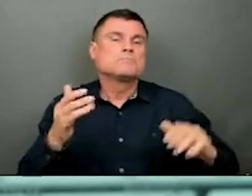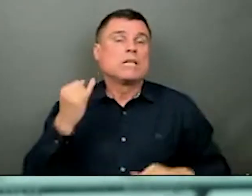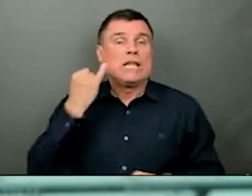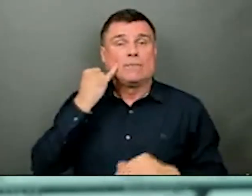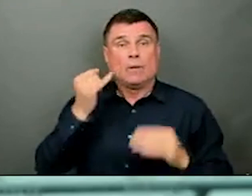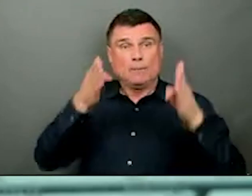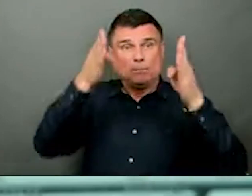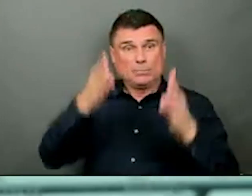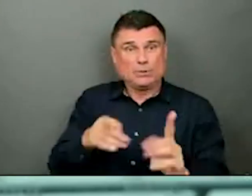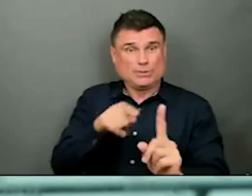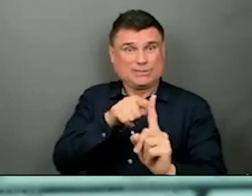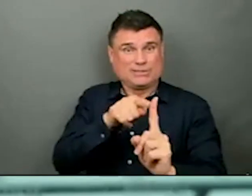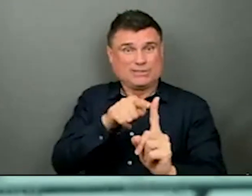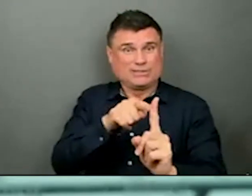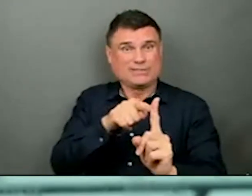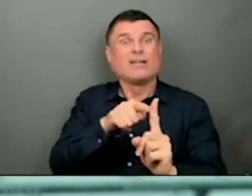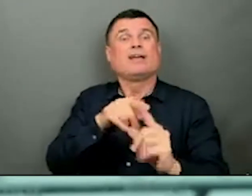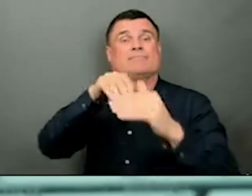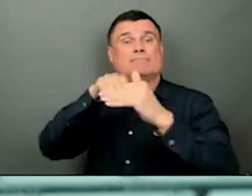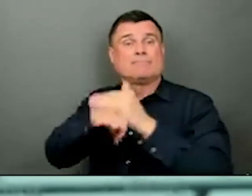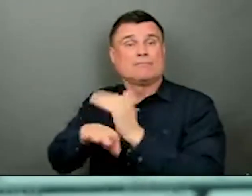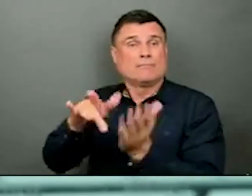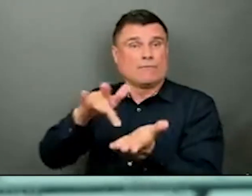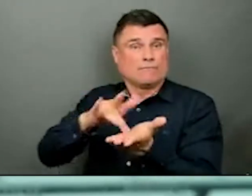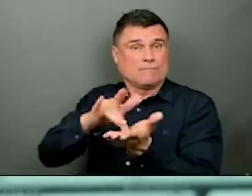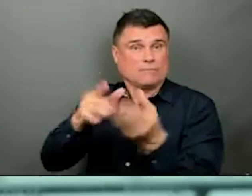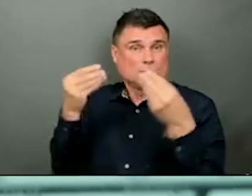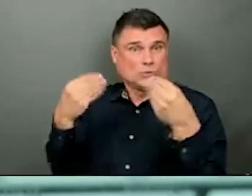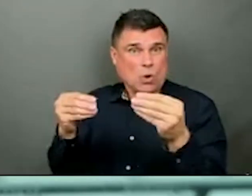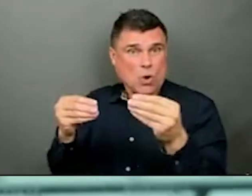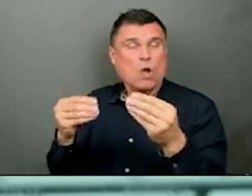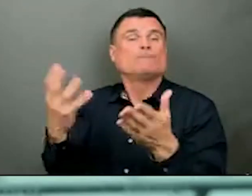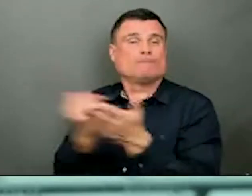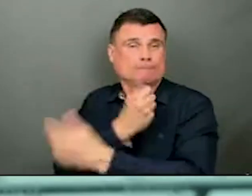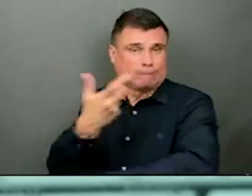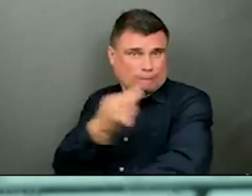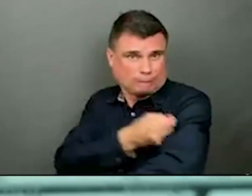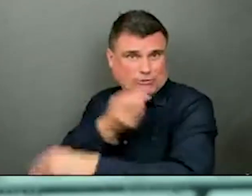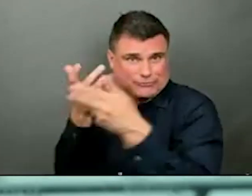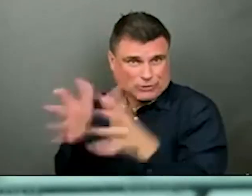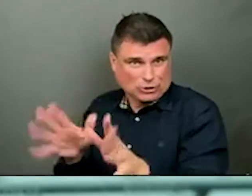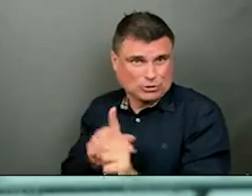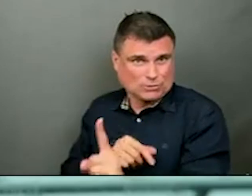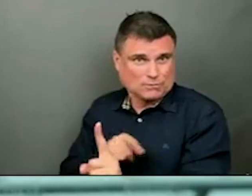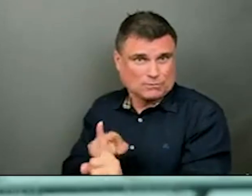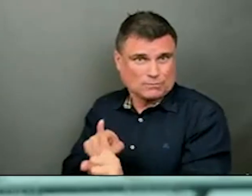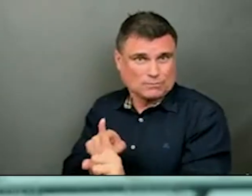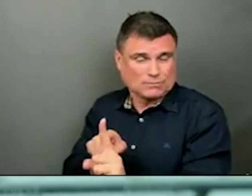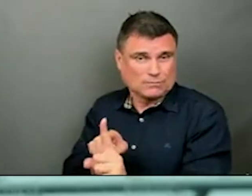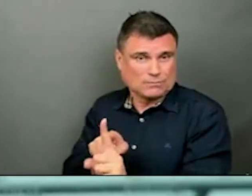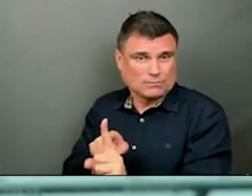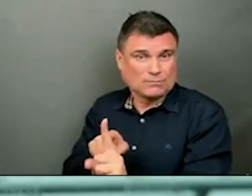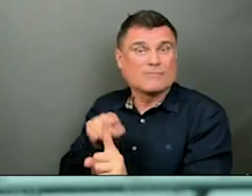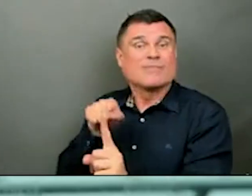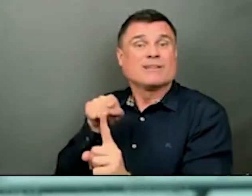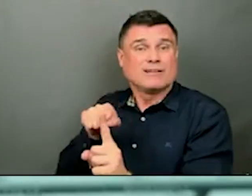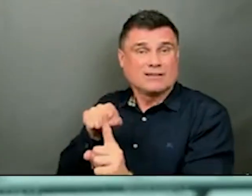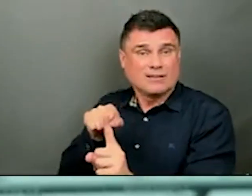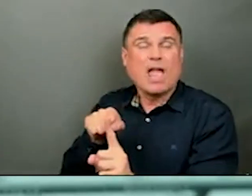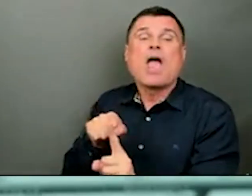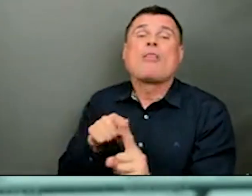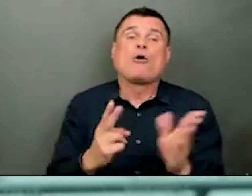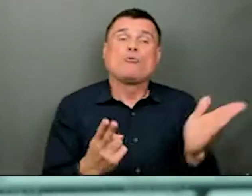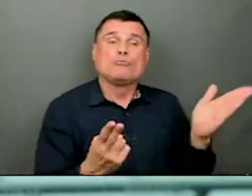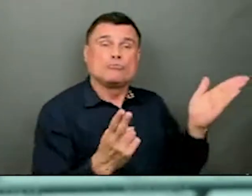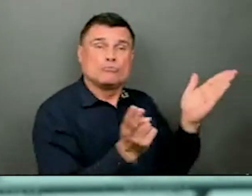data from pharmacies or other places being shared with the provincial system right now? Is there a chance that someone could